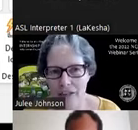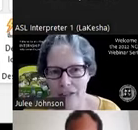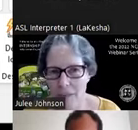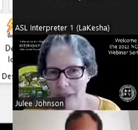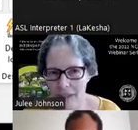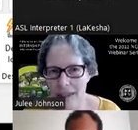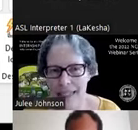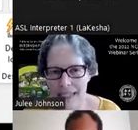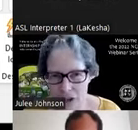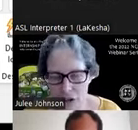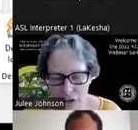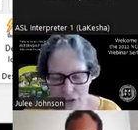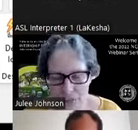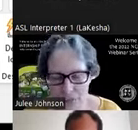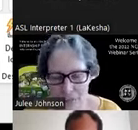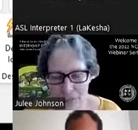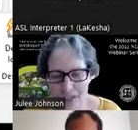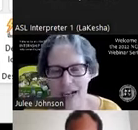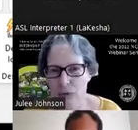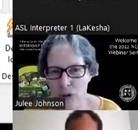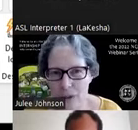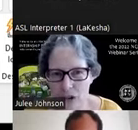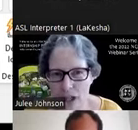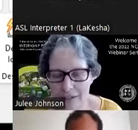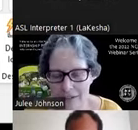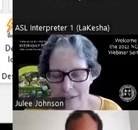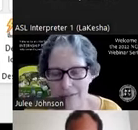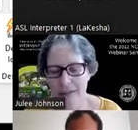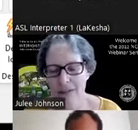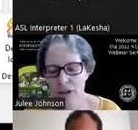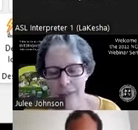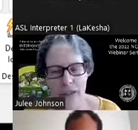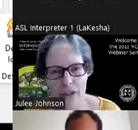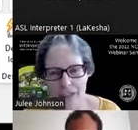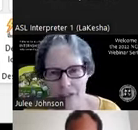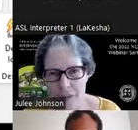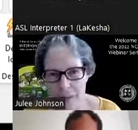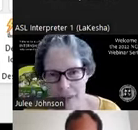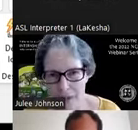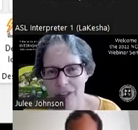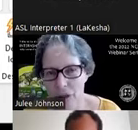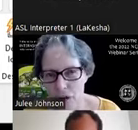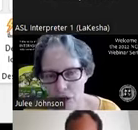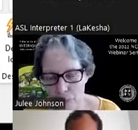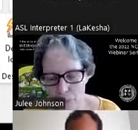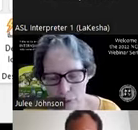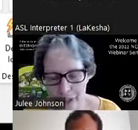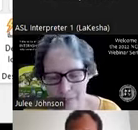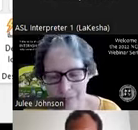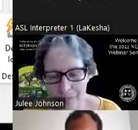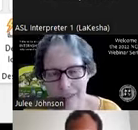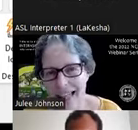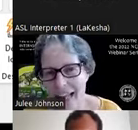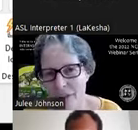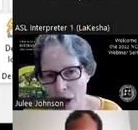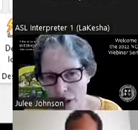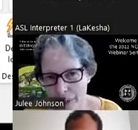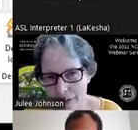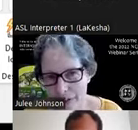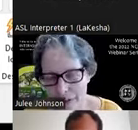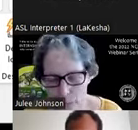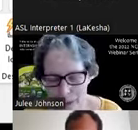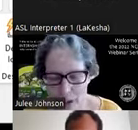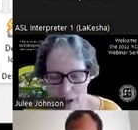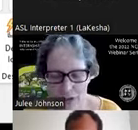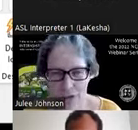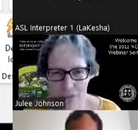including our NCPE interns. I'm Julee Johnson, the director of NCPE's internship program and the